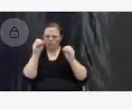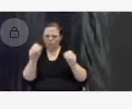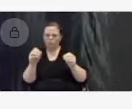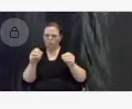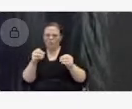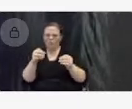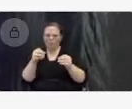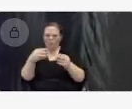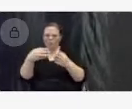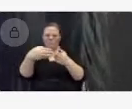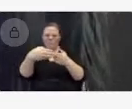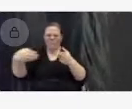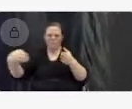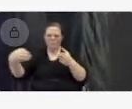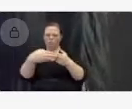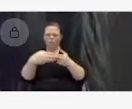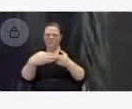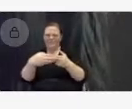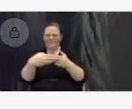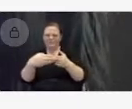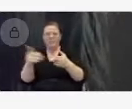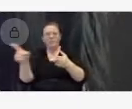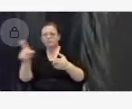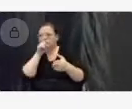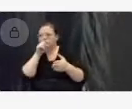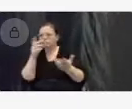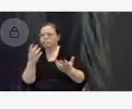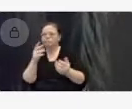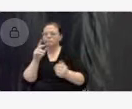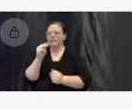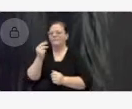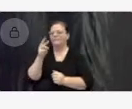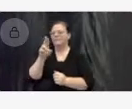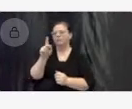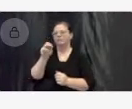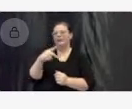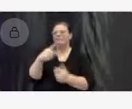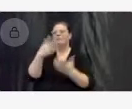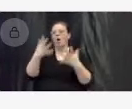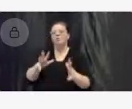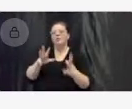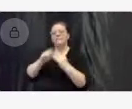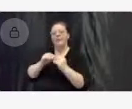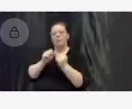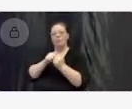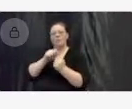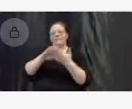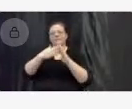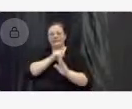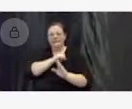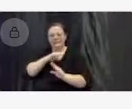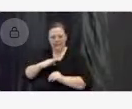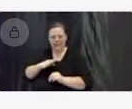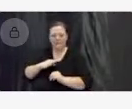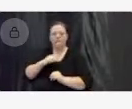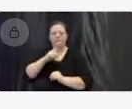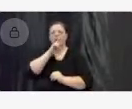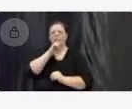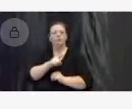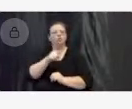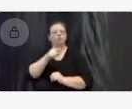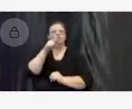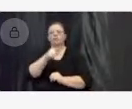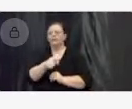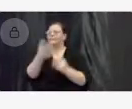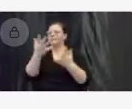street. Mr. Kemp has met with the city staff. I'm sure he's gone over all of